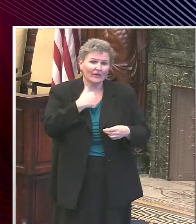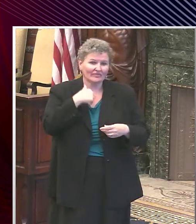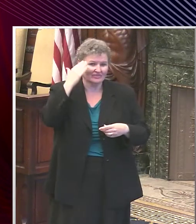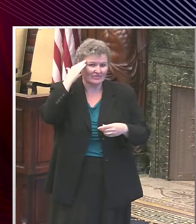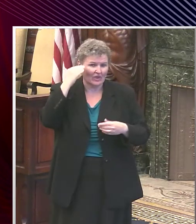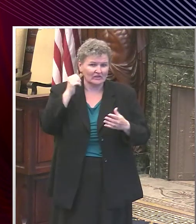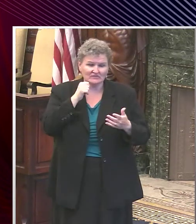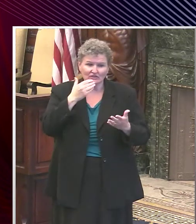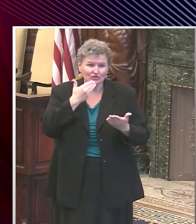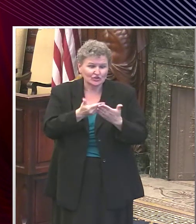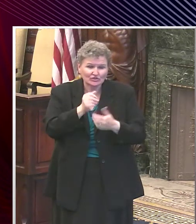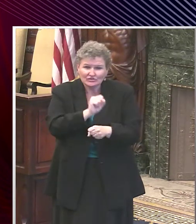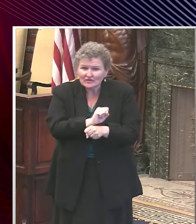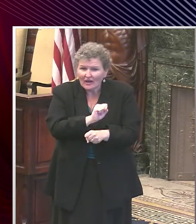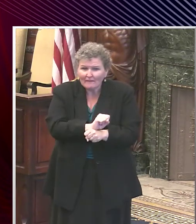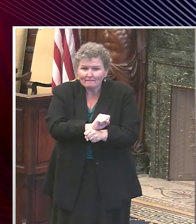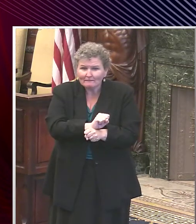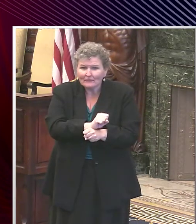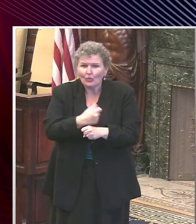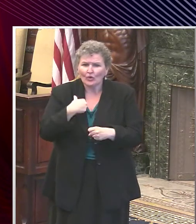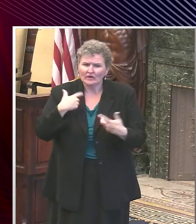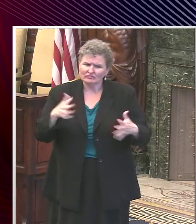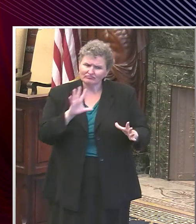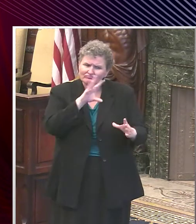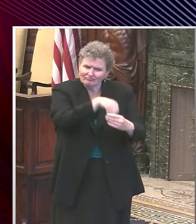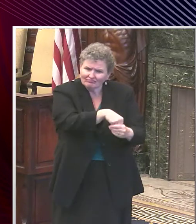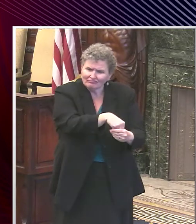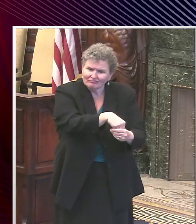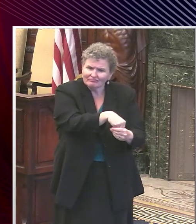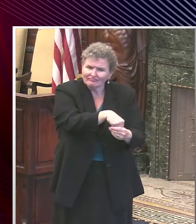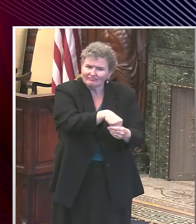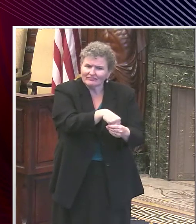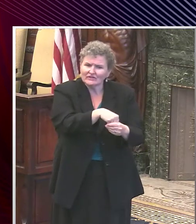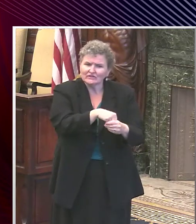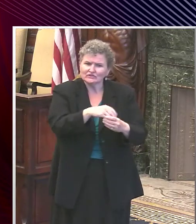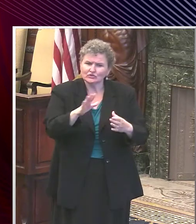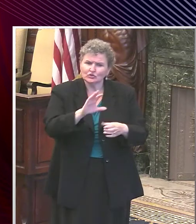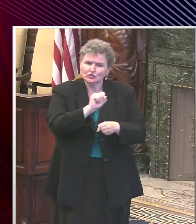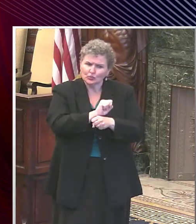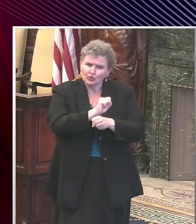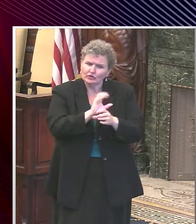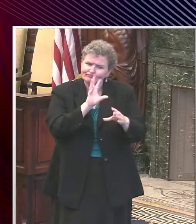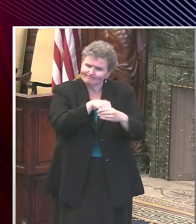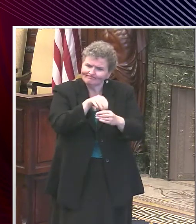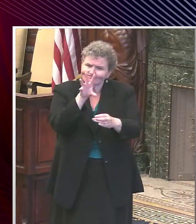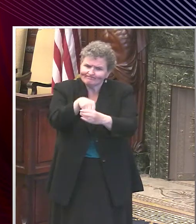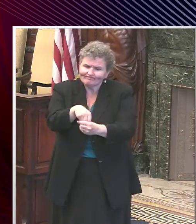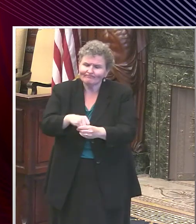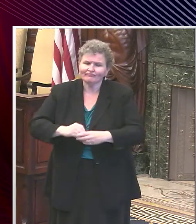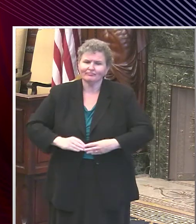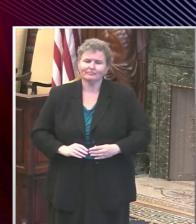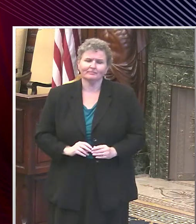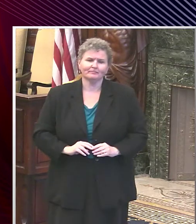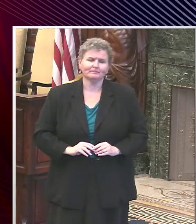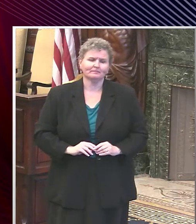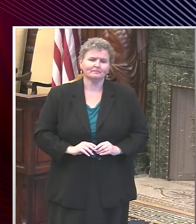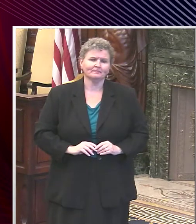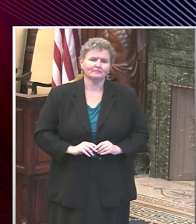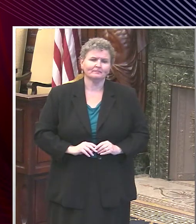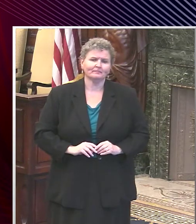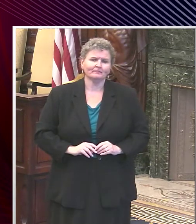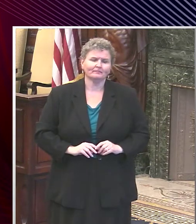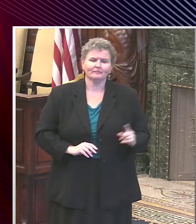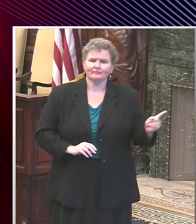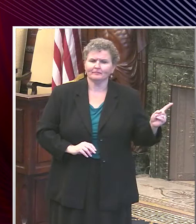doing a good job, we would step in and say, okay, we need to do the work ourselves. But at the moment, we feel like they are. So